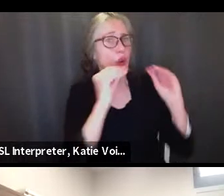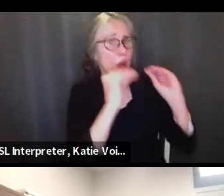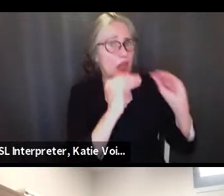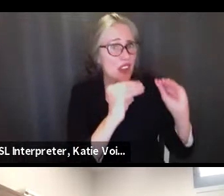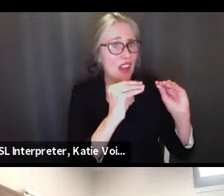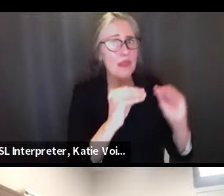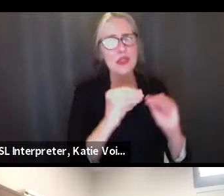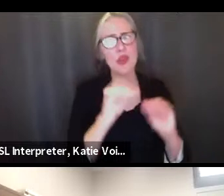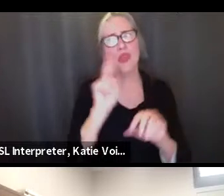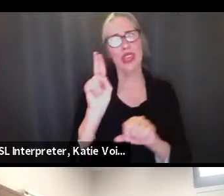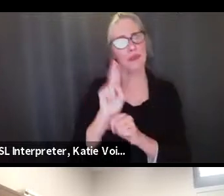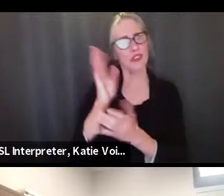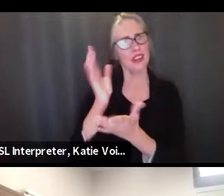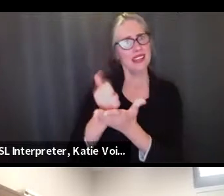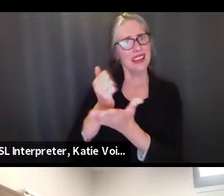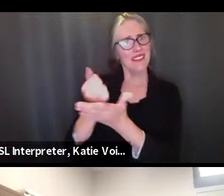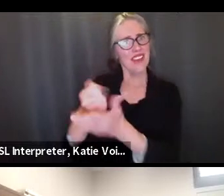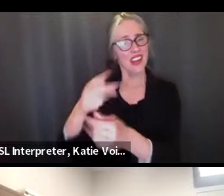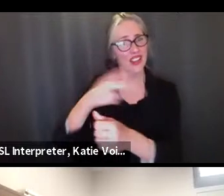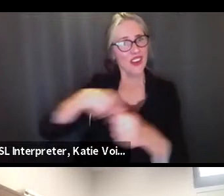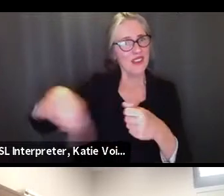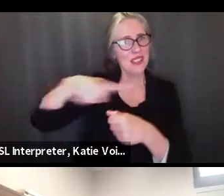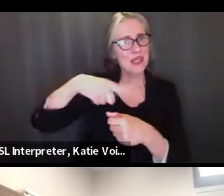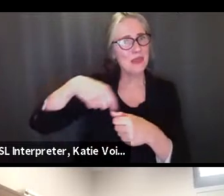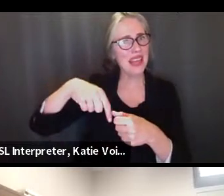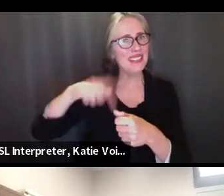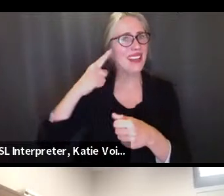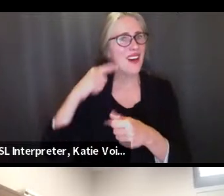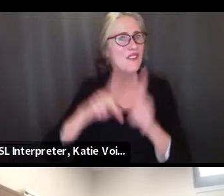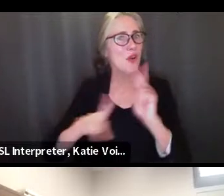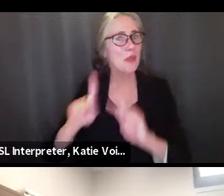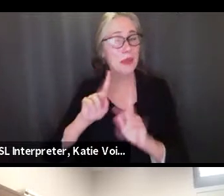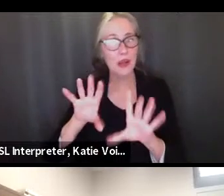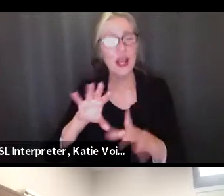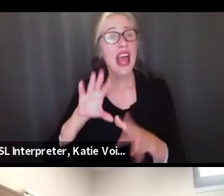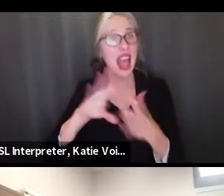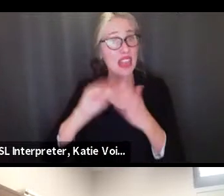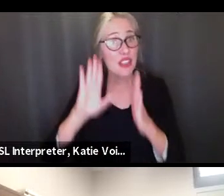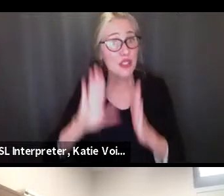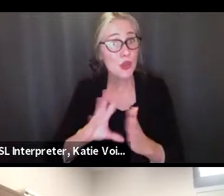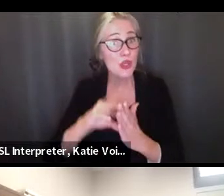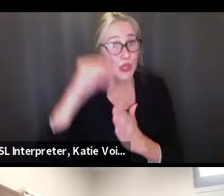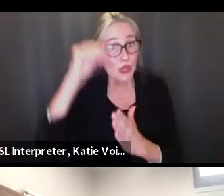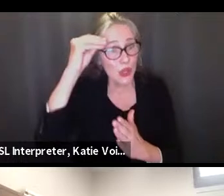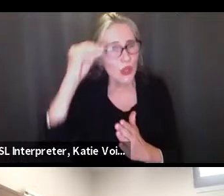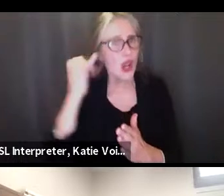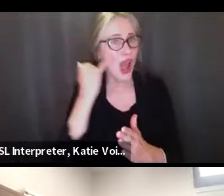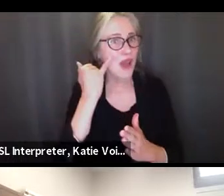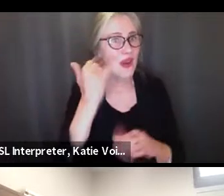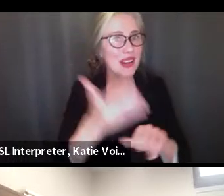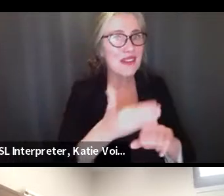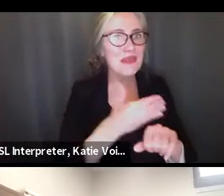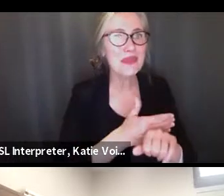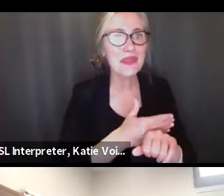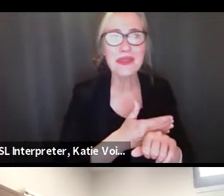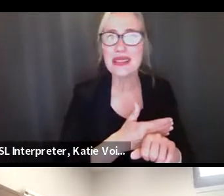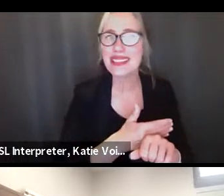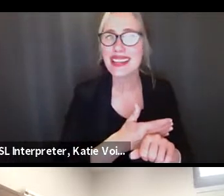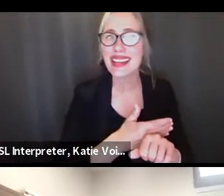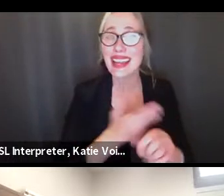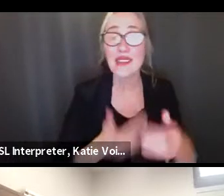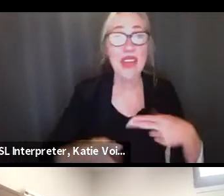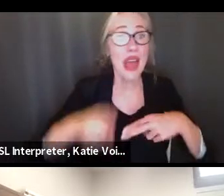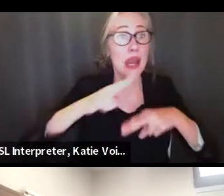spaces for their students' growth and learning? And what if these improvements and training enhanced English language